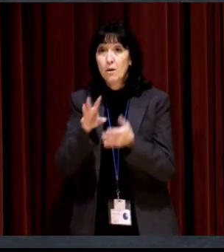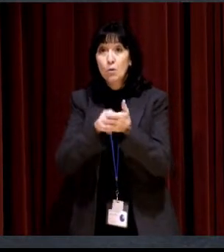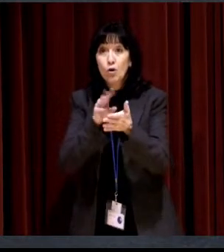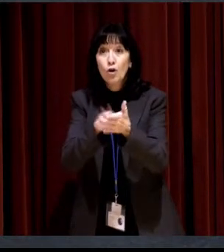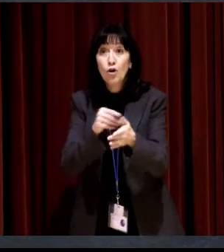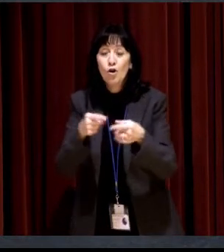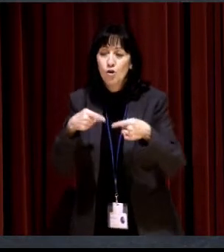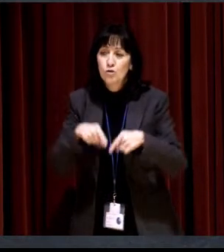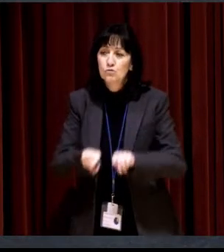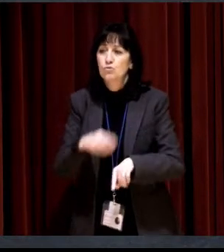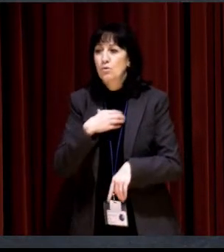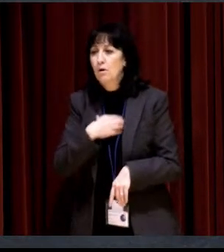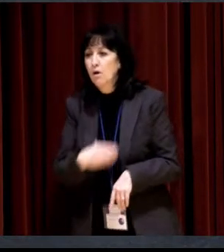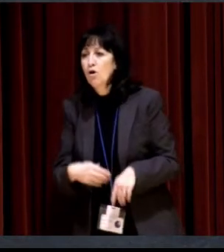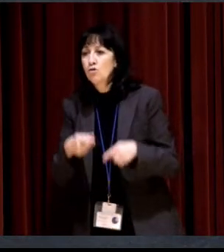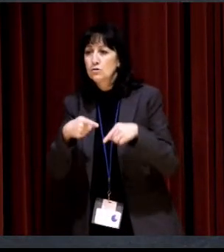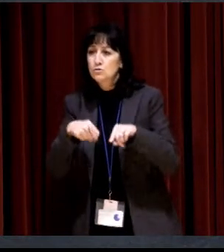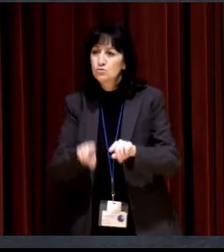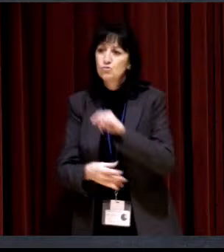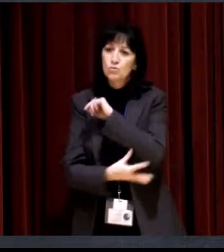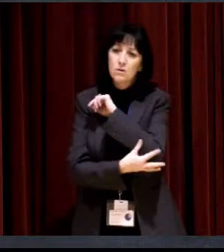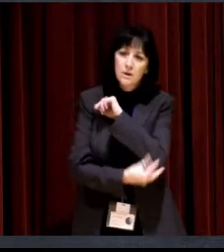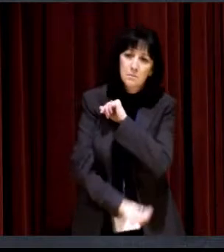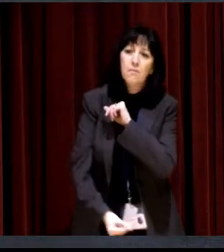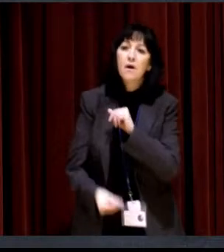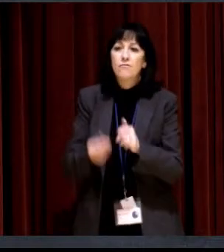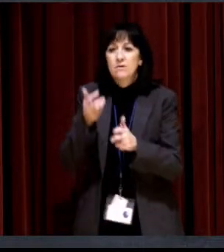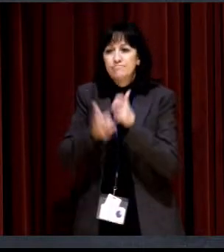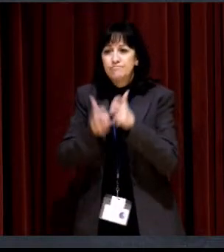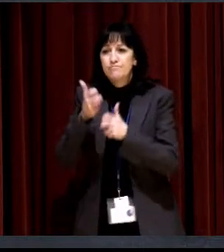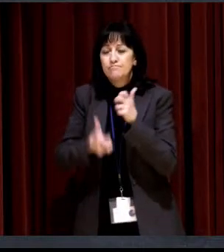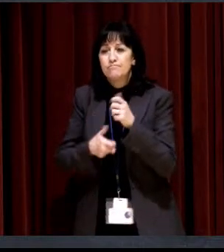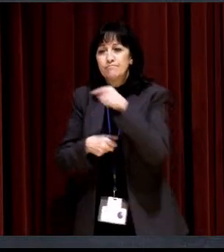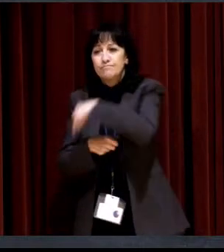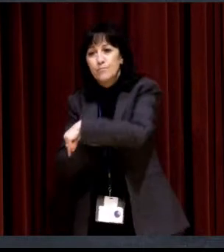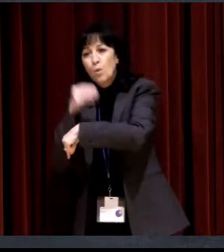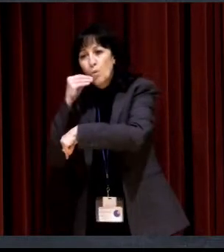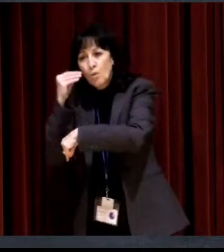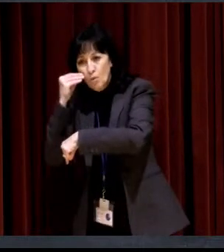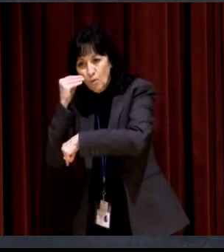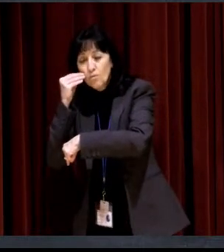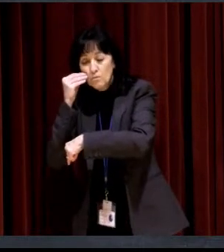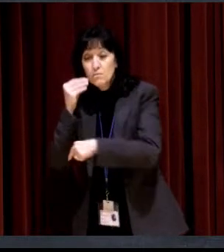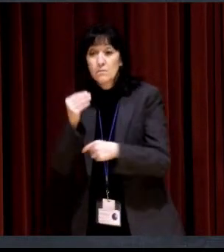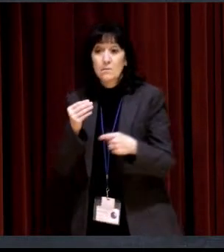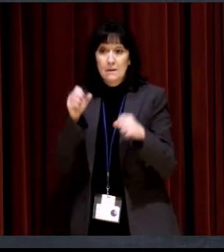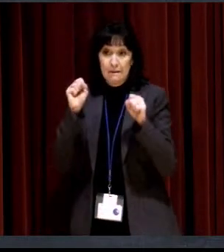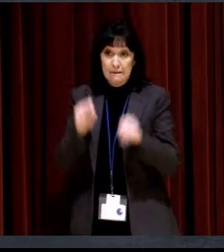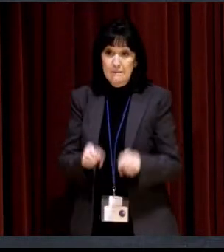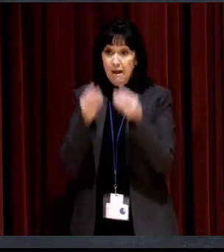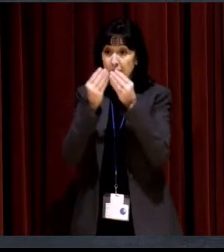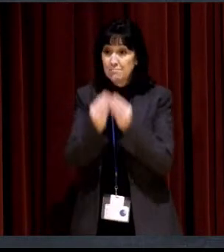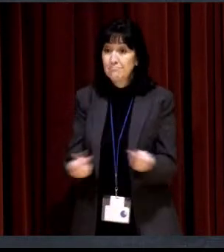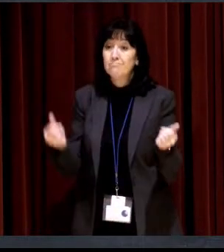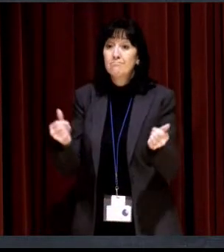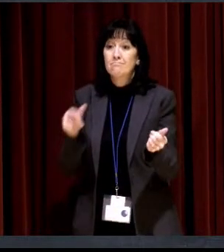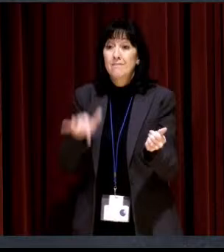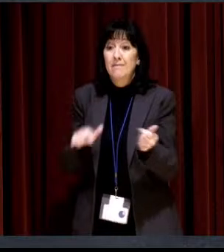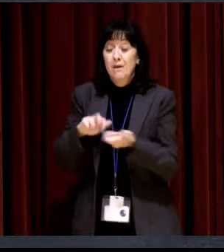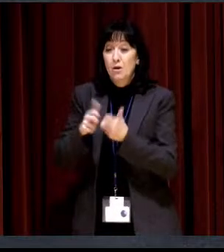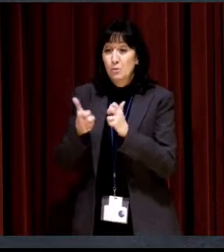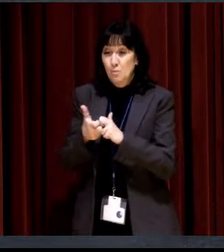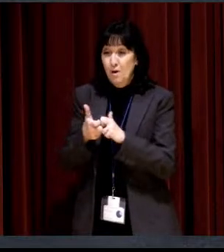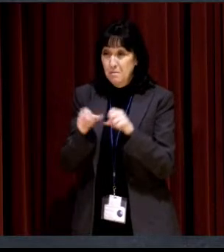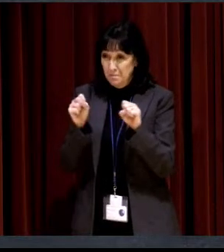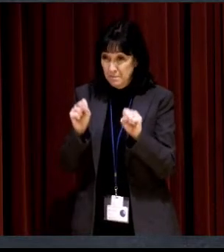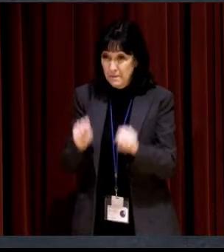here's exactly what we're going to do, I think is not the point. The point is, those are the kinds of things that we expect from the people who understand the